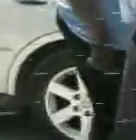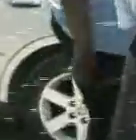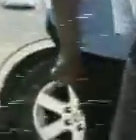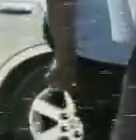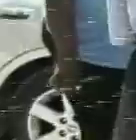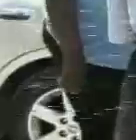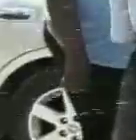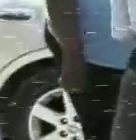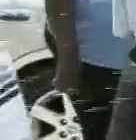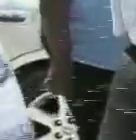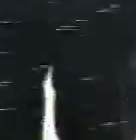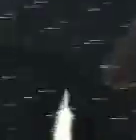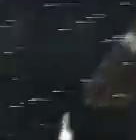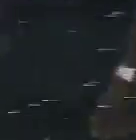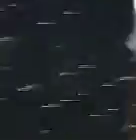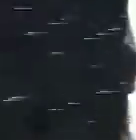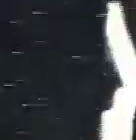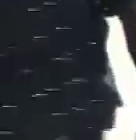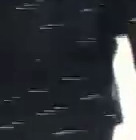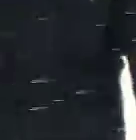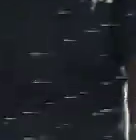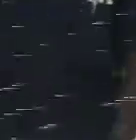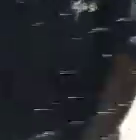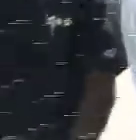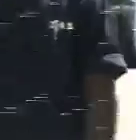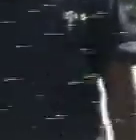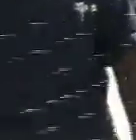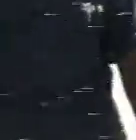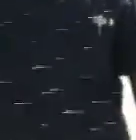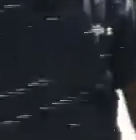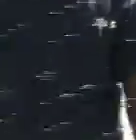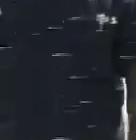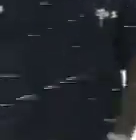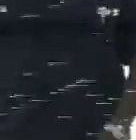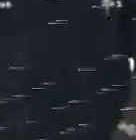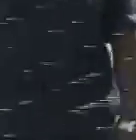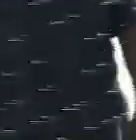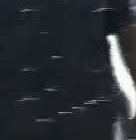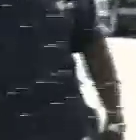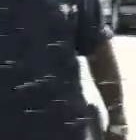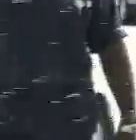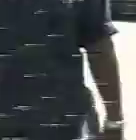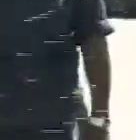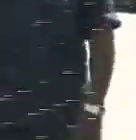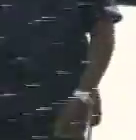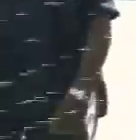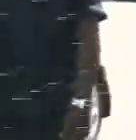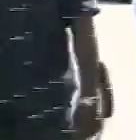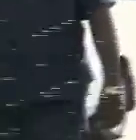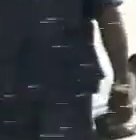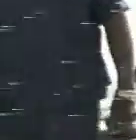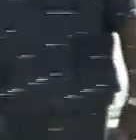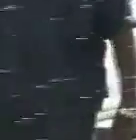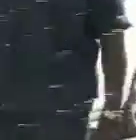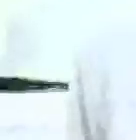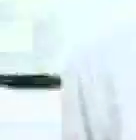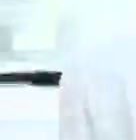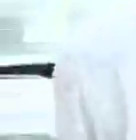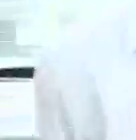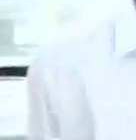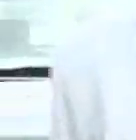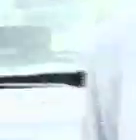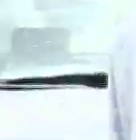voter planting hearing resumes. He may have escaped the death penalty, but the man accused of killing a teen girl didn't get off